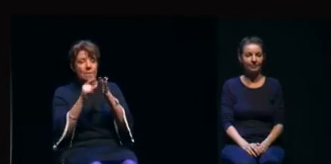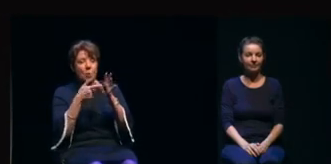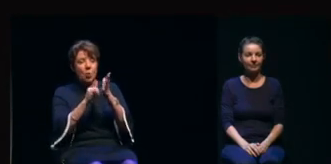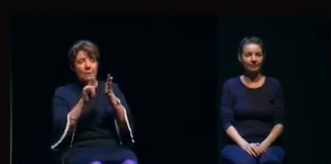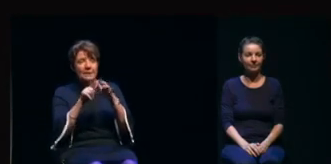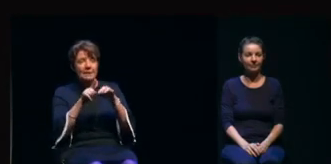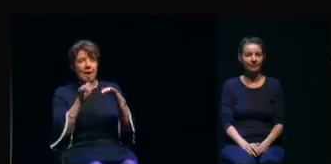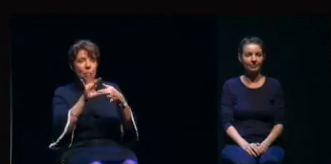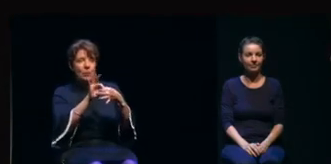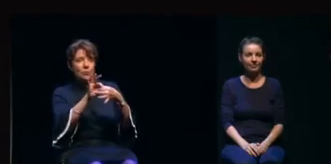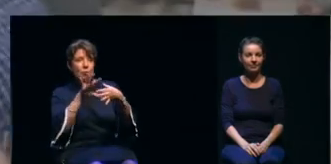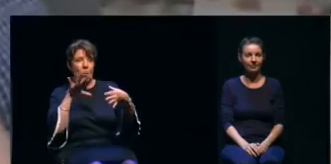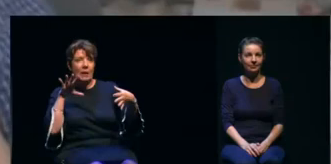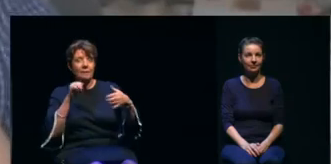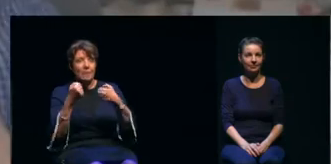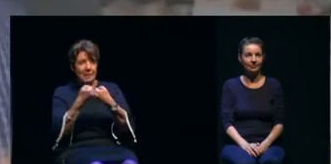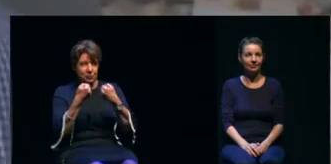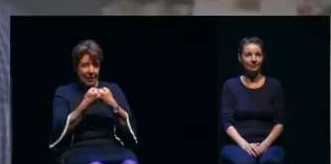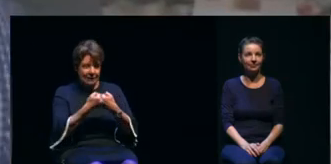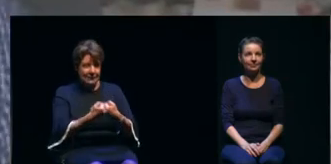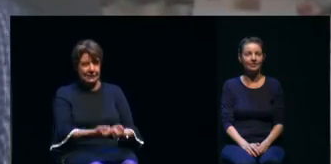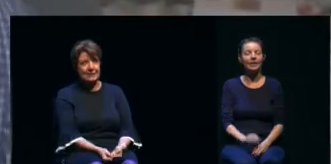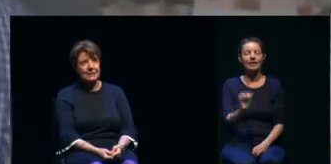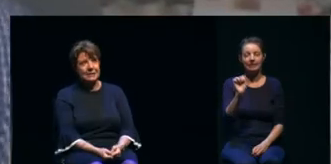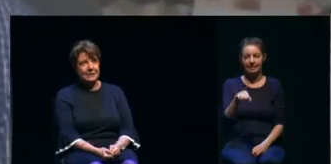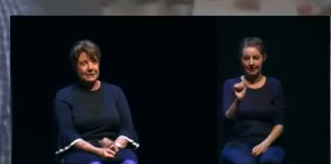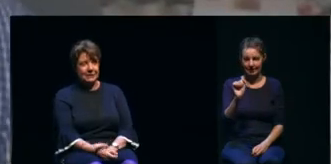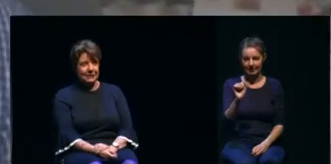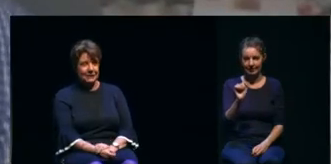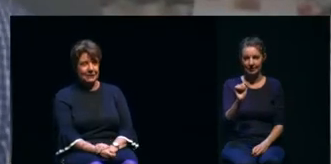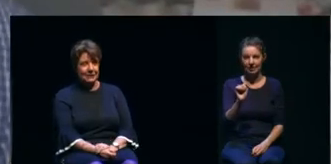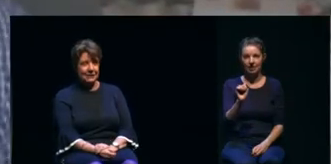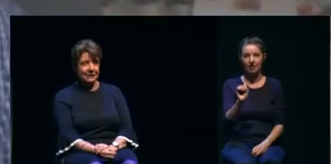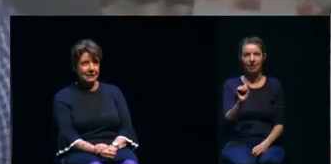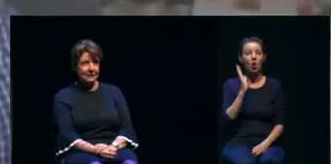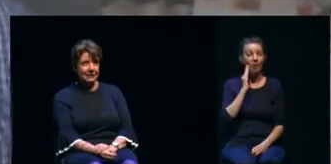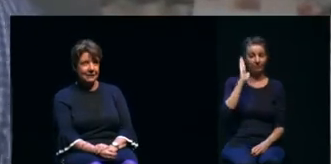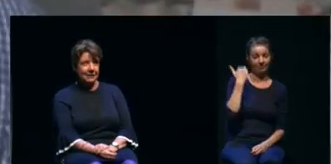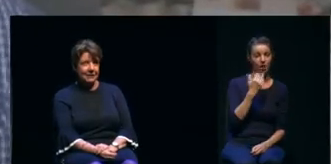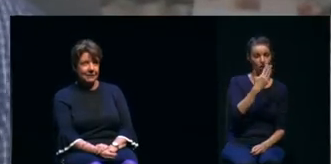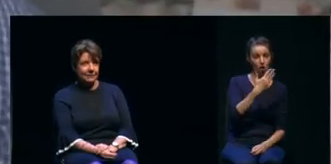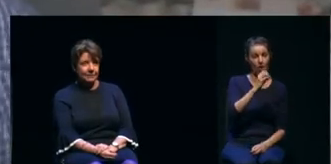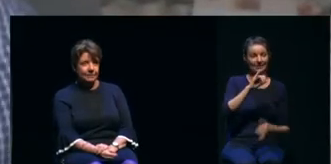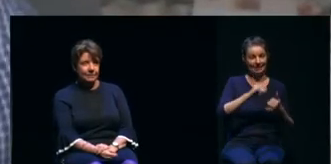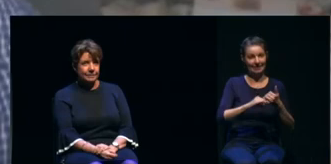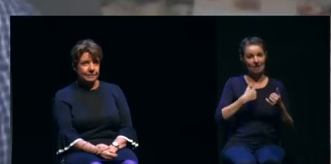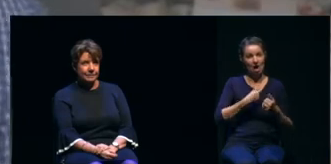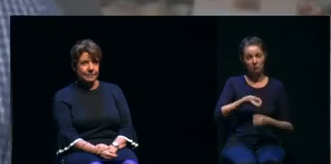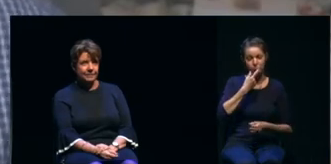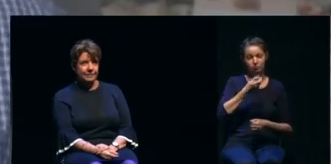drugs. Yes. So it's from my 90s youth, where I took huge amounts of